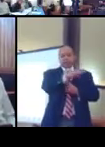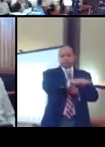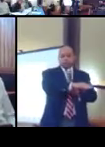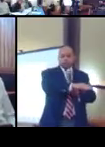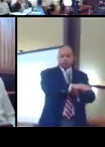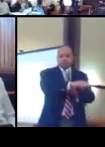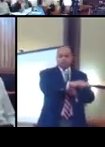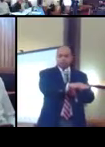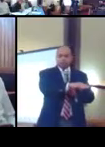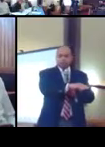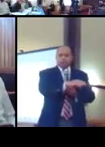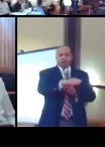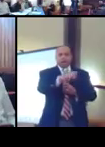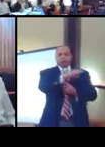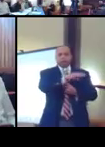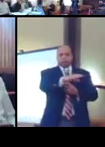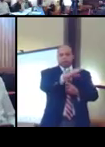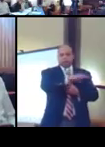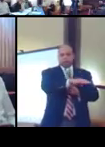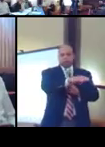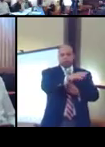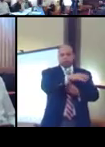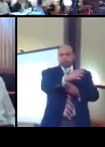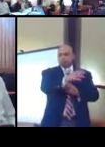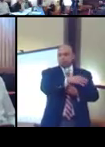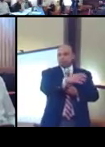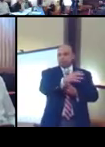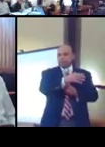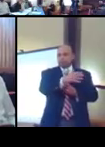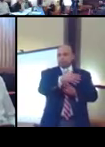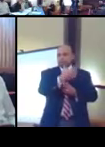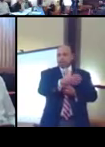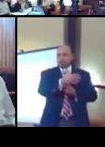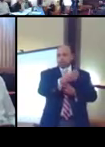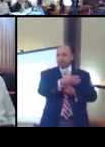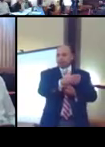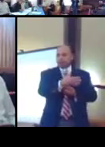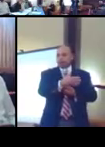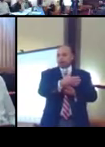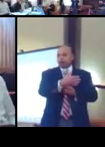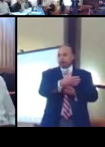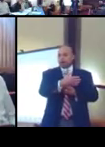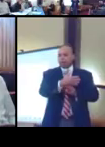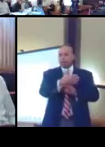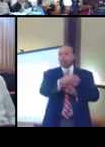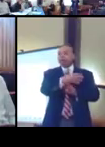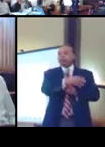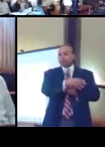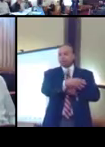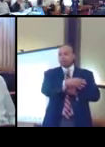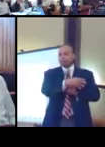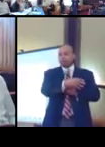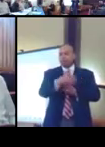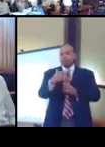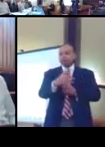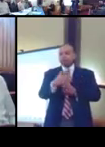in. The Green Boulevard across the street, and there's also that one of the newest strip malls in the area there, and they have